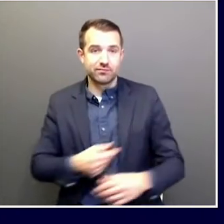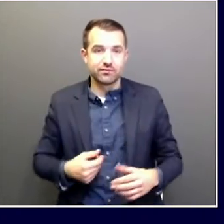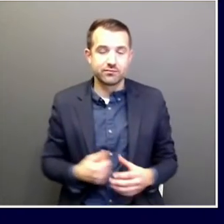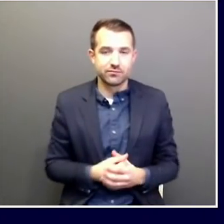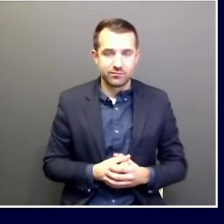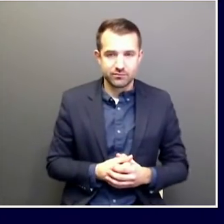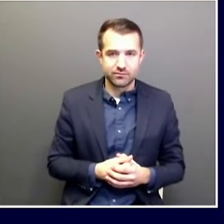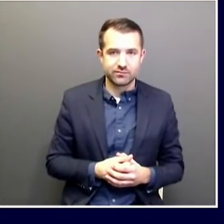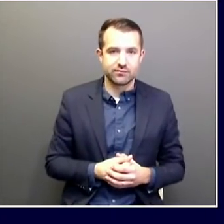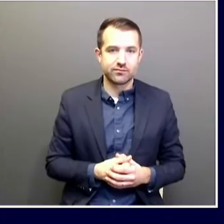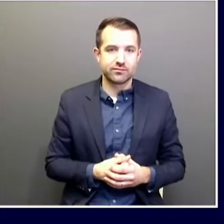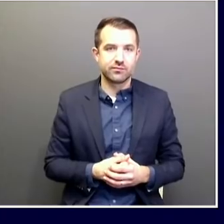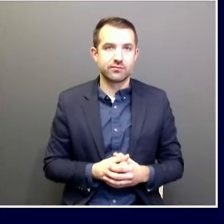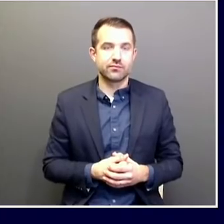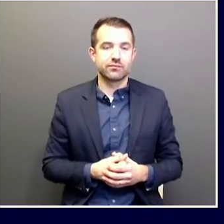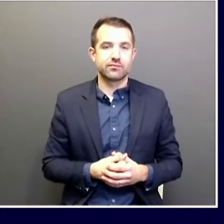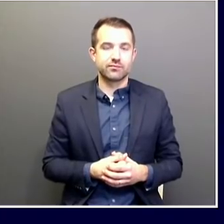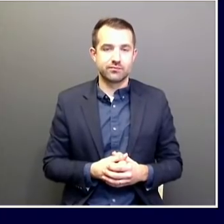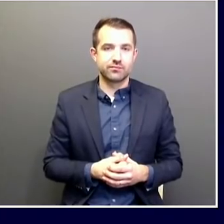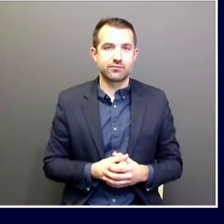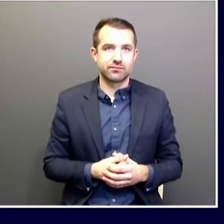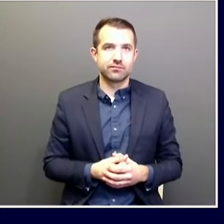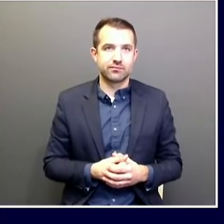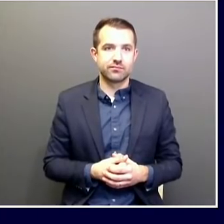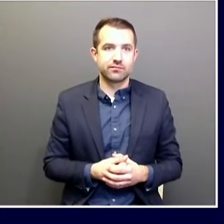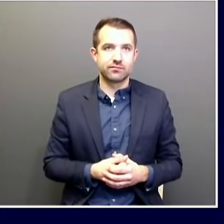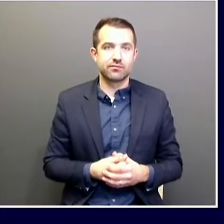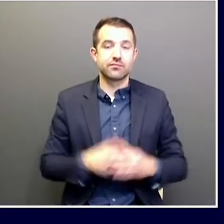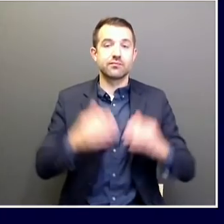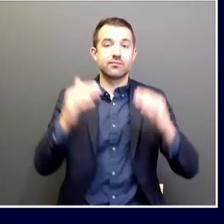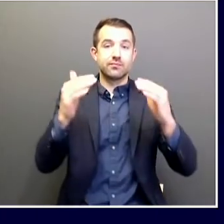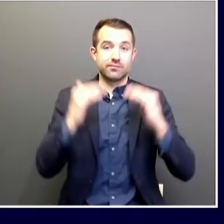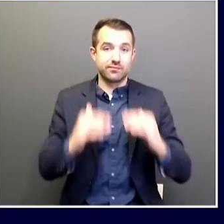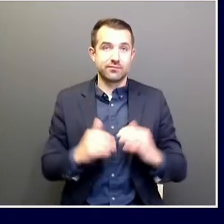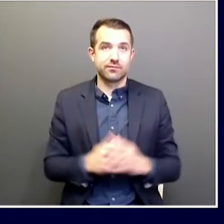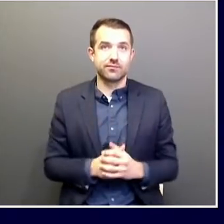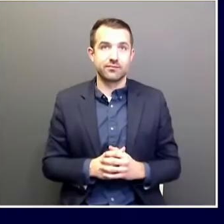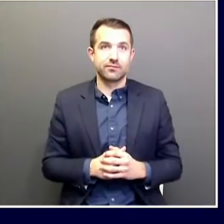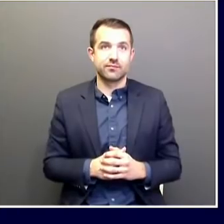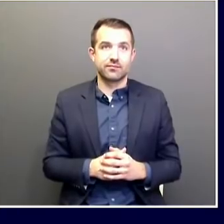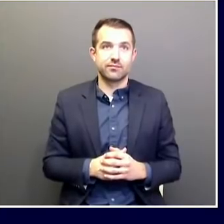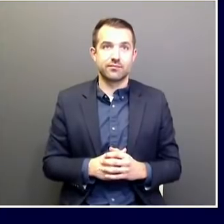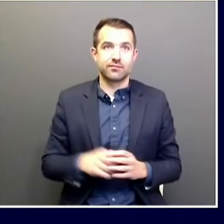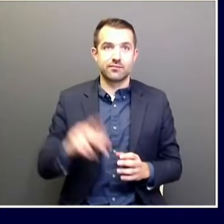Okay, thank you very much. Mm-hmm. Let me go to Caitlin Andrews next.